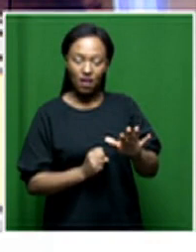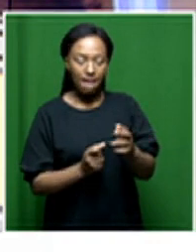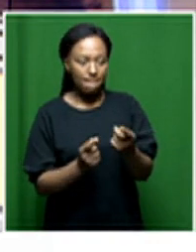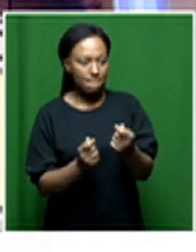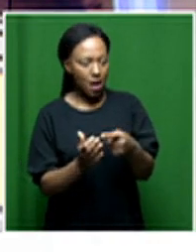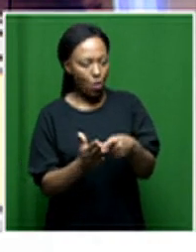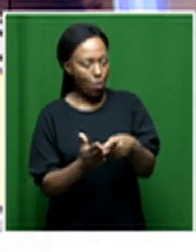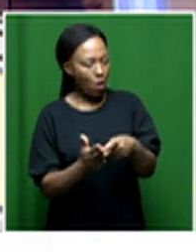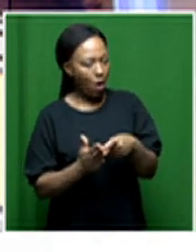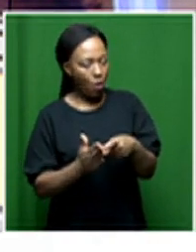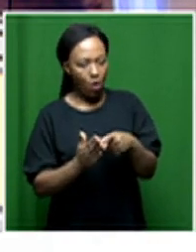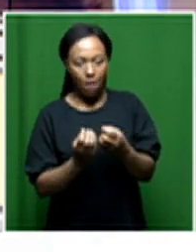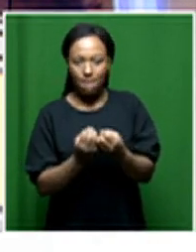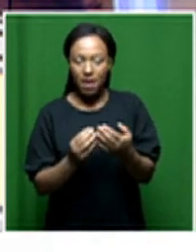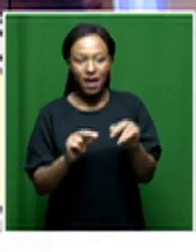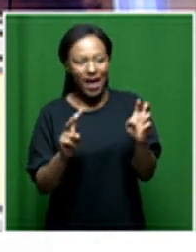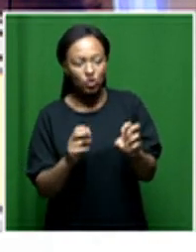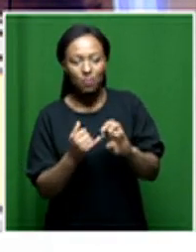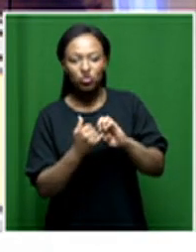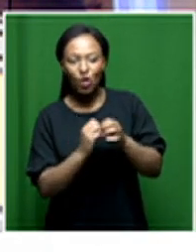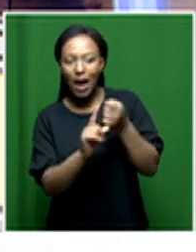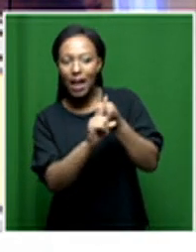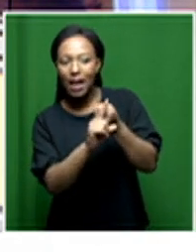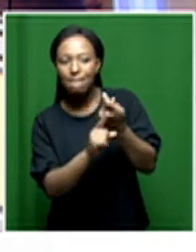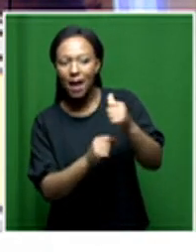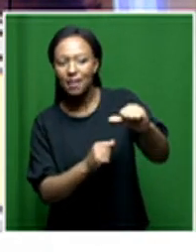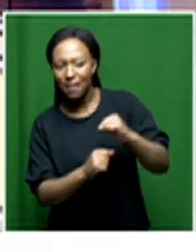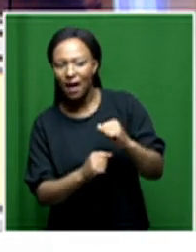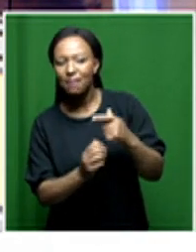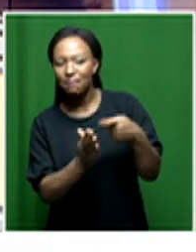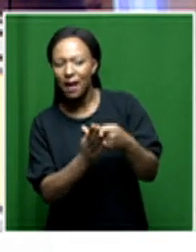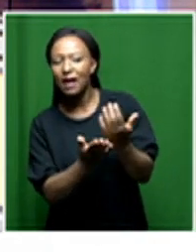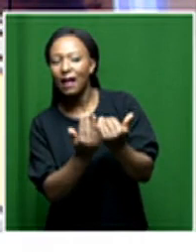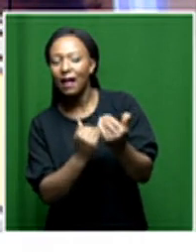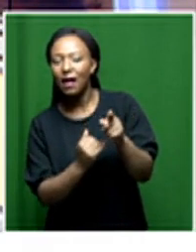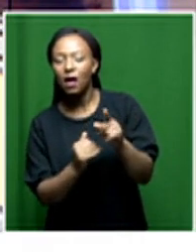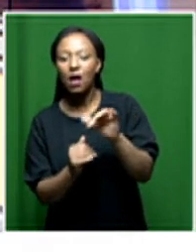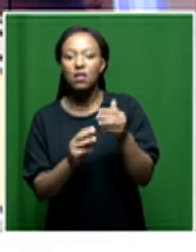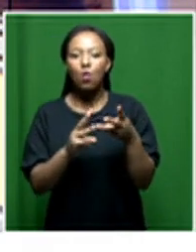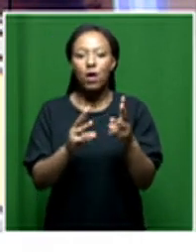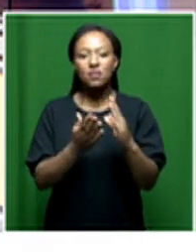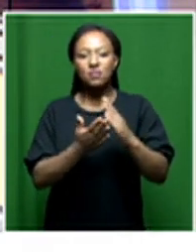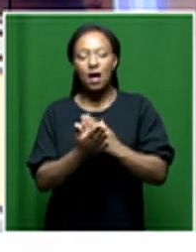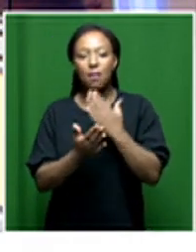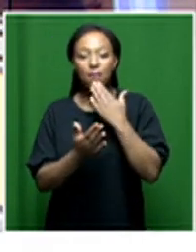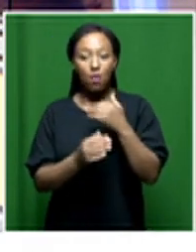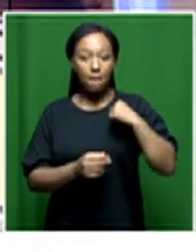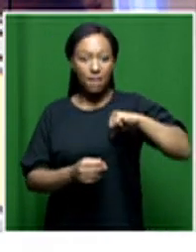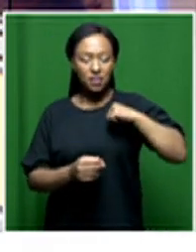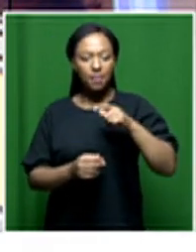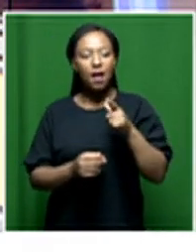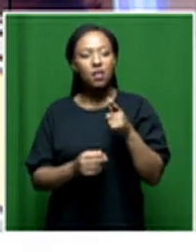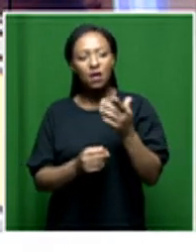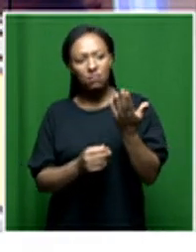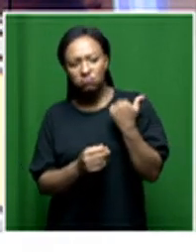of money. Eskom has, of course, been working hard to recover this money, and in a way of actually attaching some of the municipalities. Would you